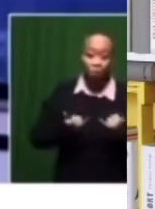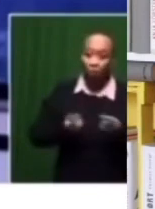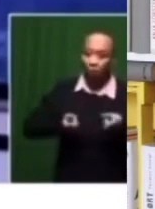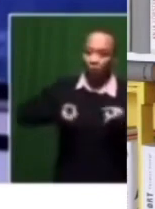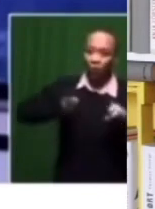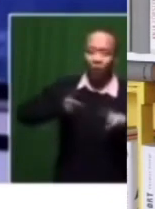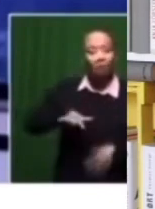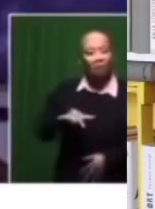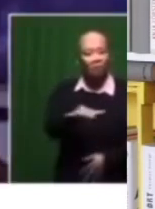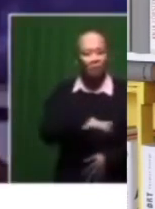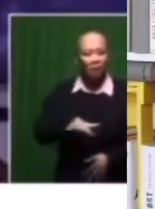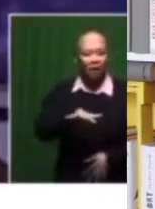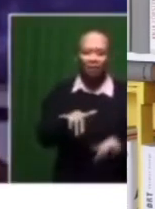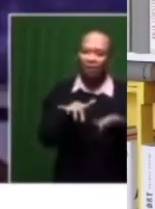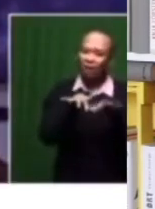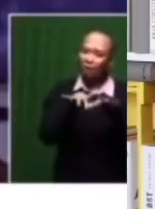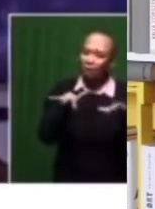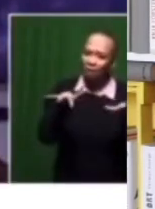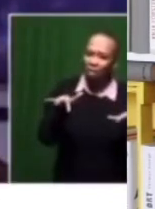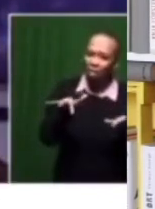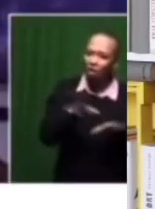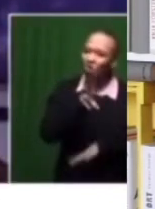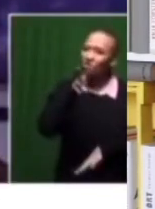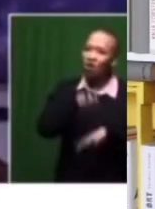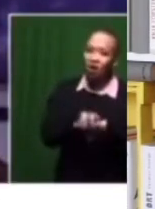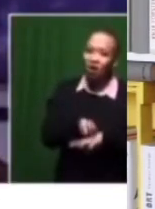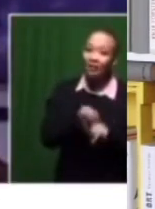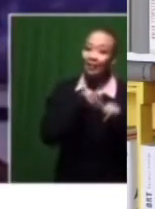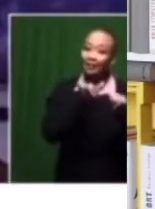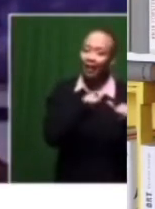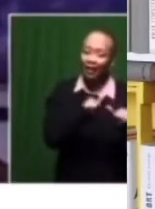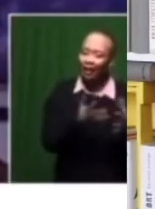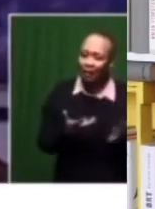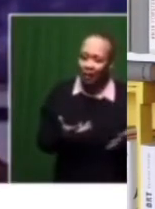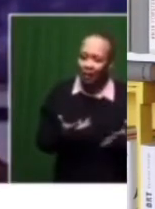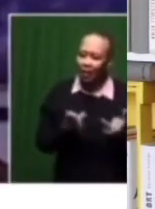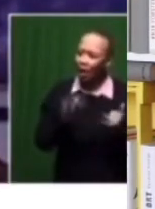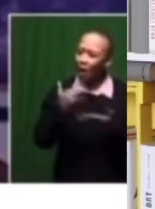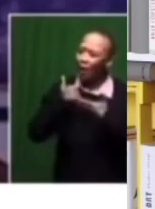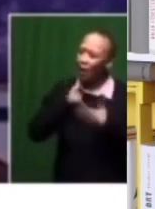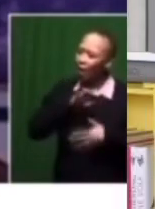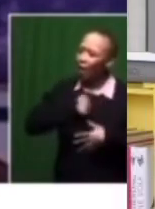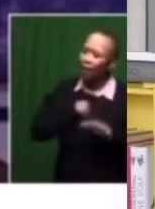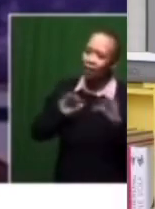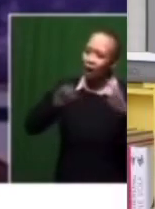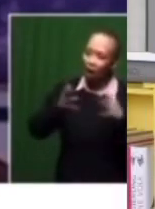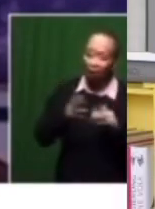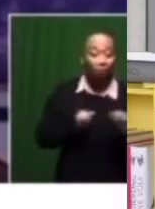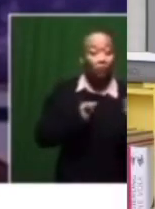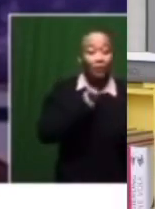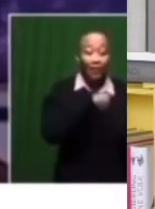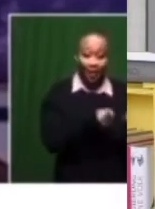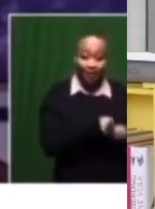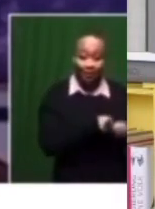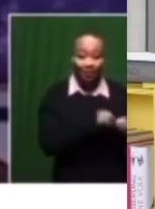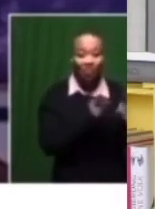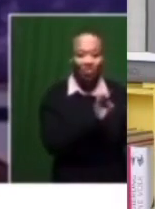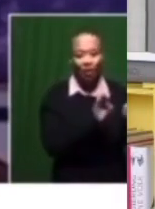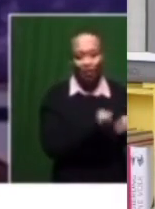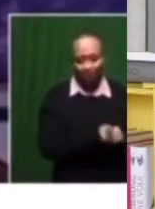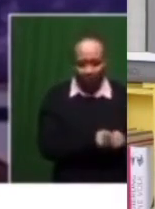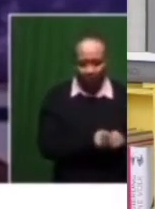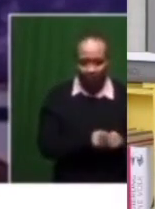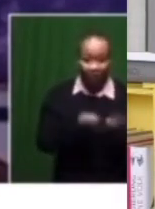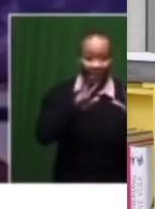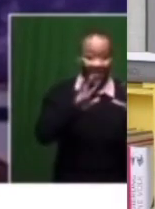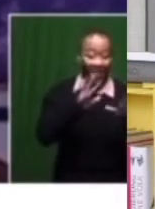place that people who don't have to be there don't venture there. You So are how is it correct. helping us? You are correct. Remember, I'm not in the office for the past